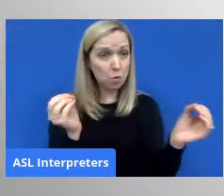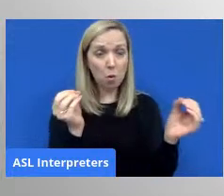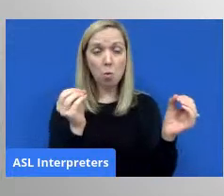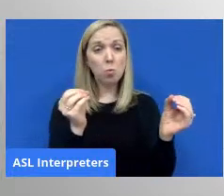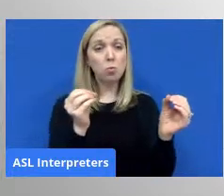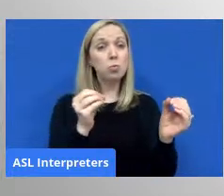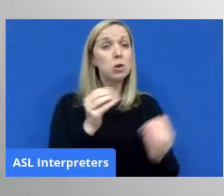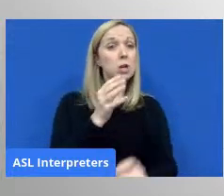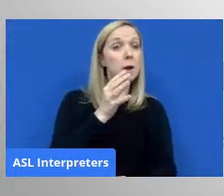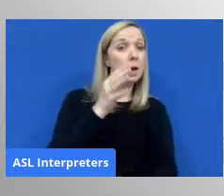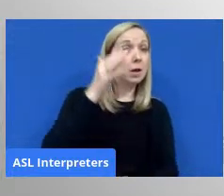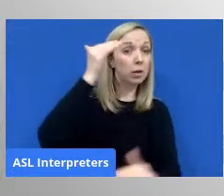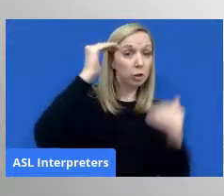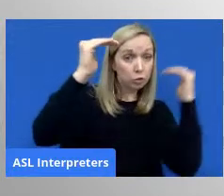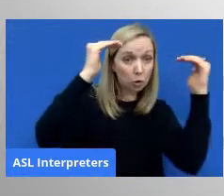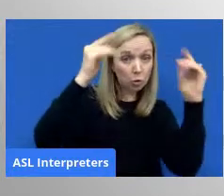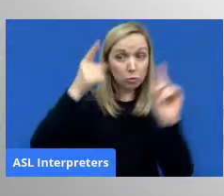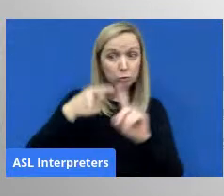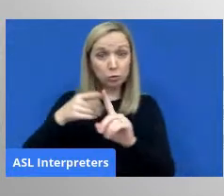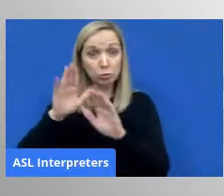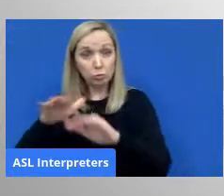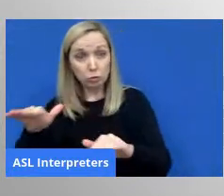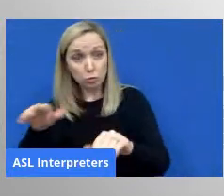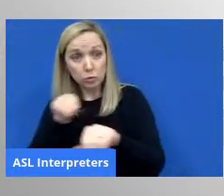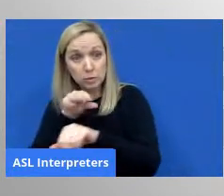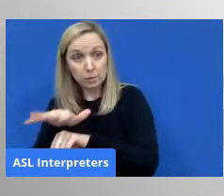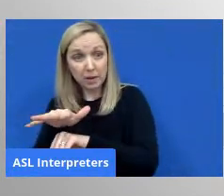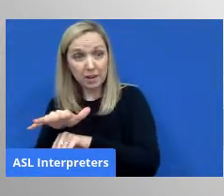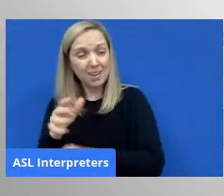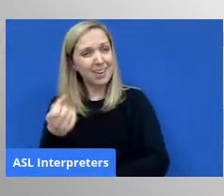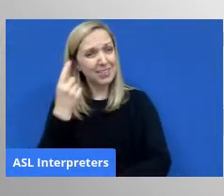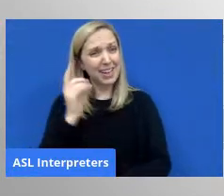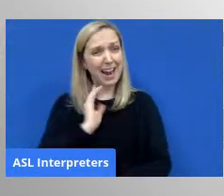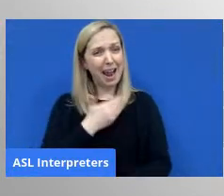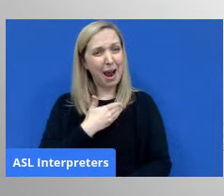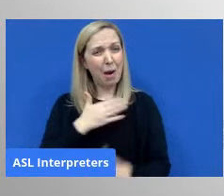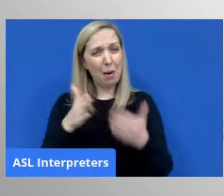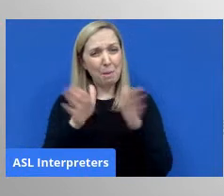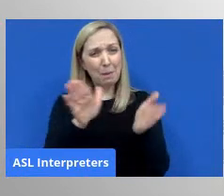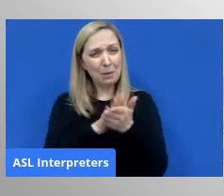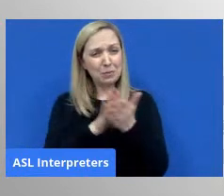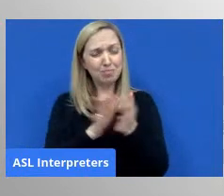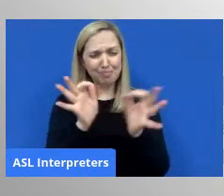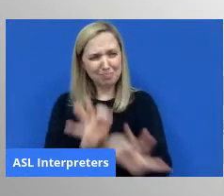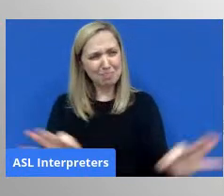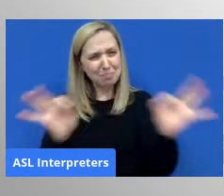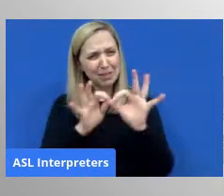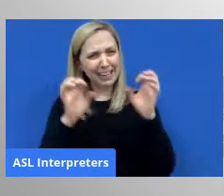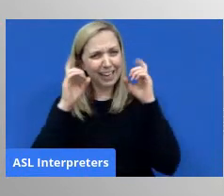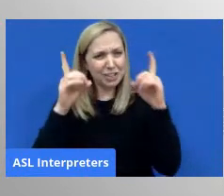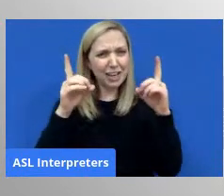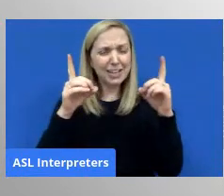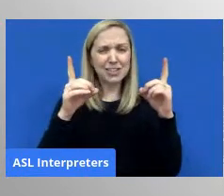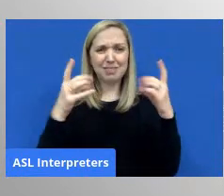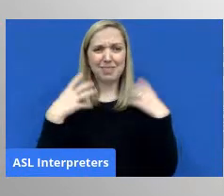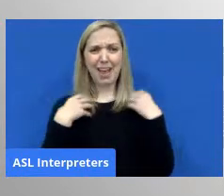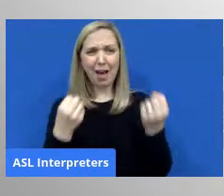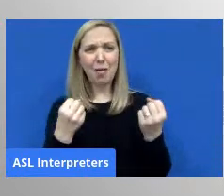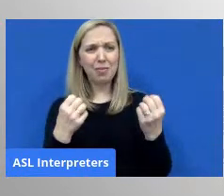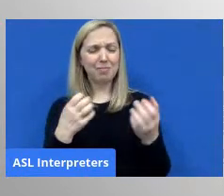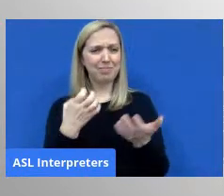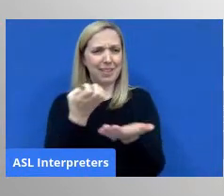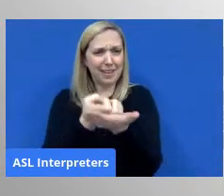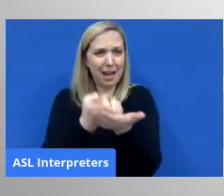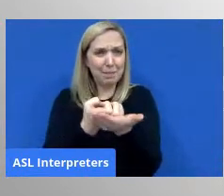reported, and that because the public schools are central to not only education, but to public health and the economy, their closures have a